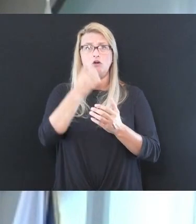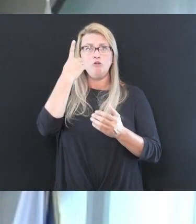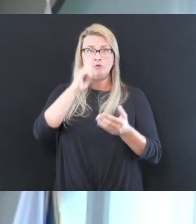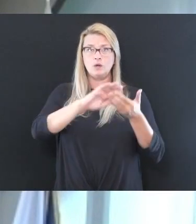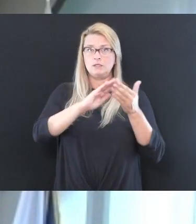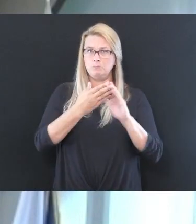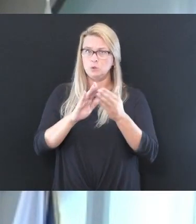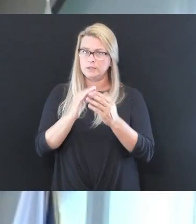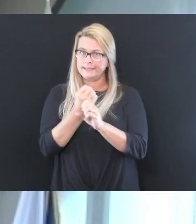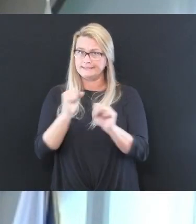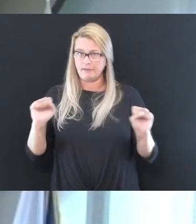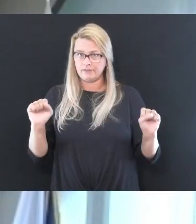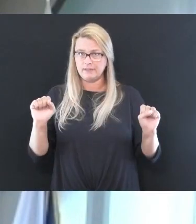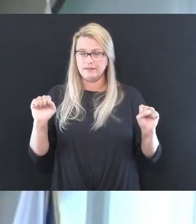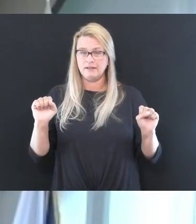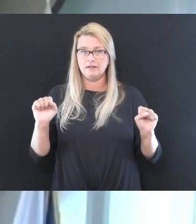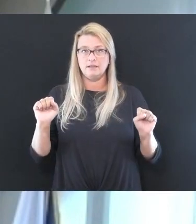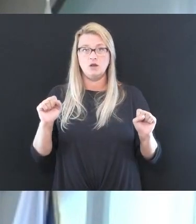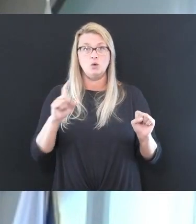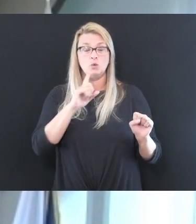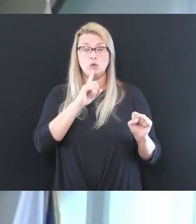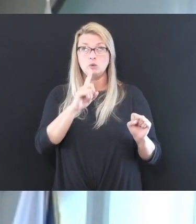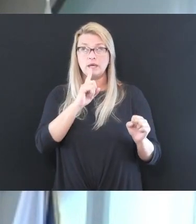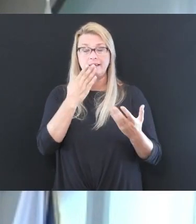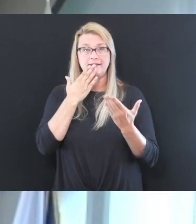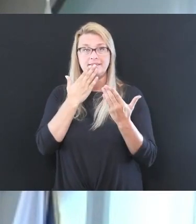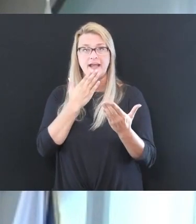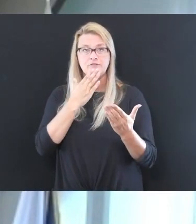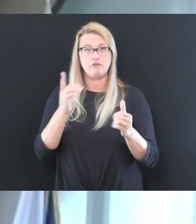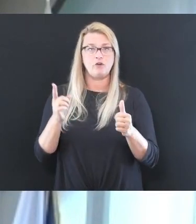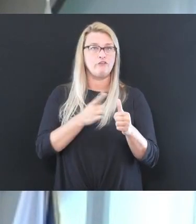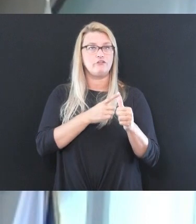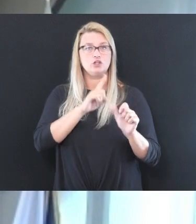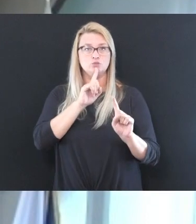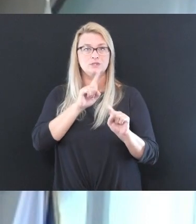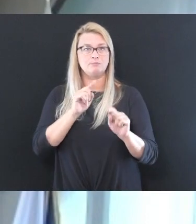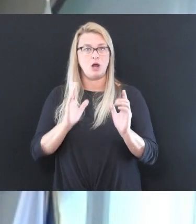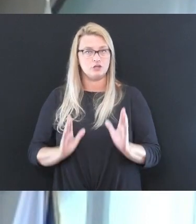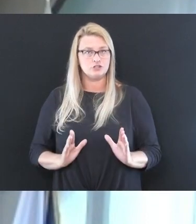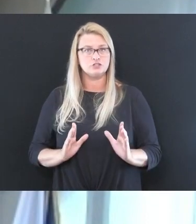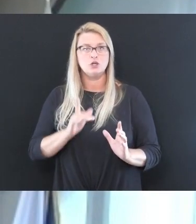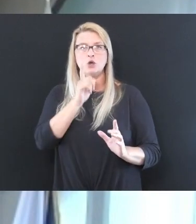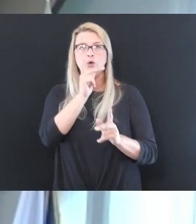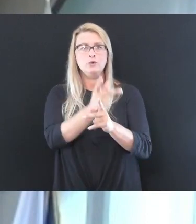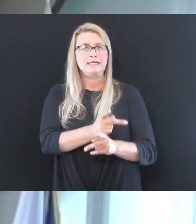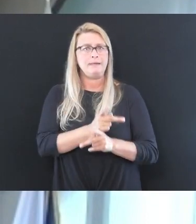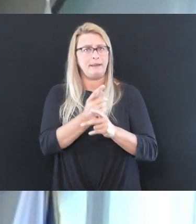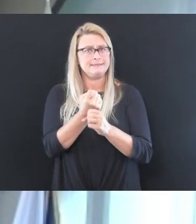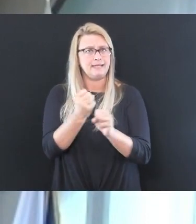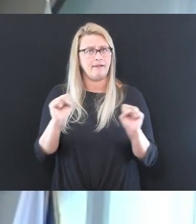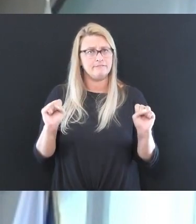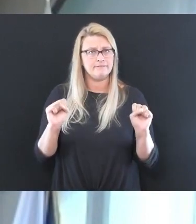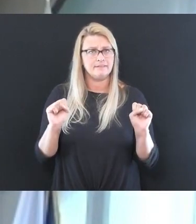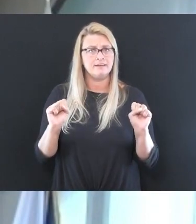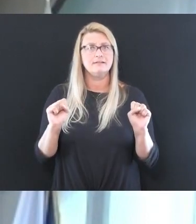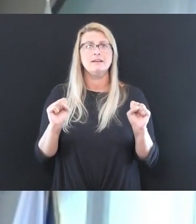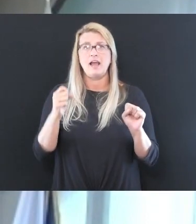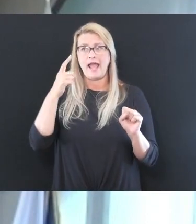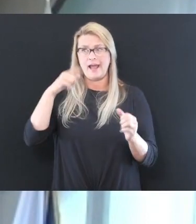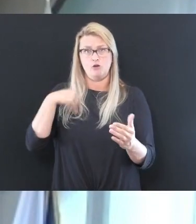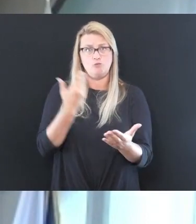healthy. We're very dependent and thankful on our first responders throughout the state to keep us all safe and who are there for us in